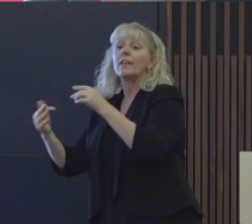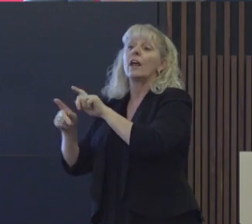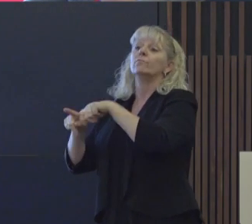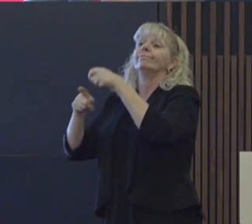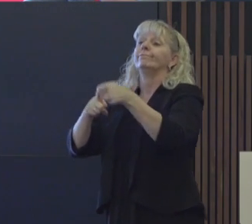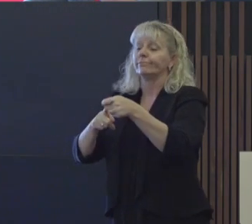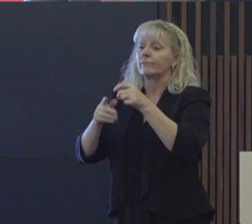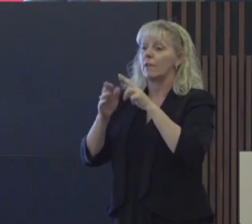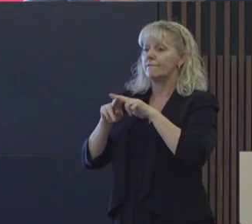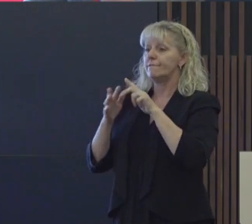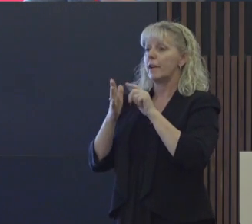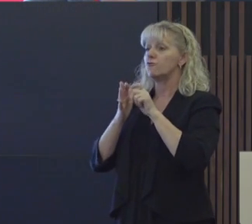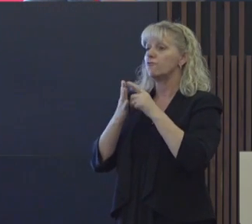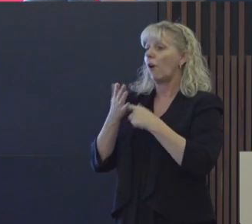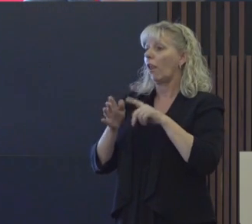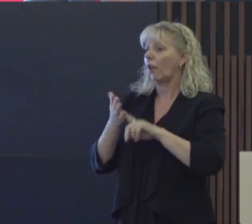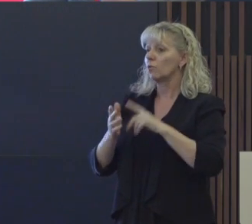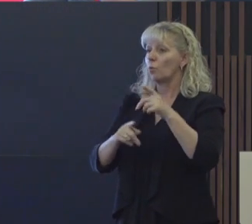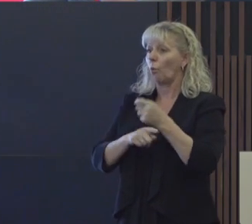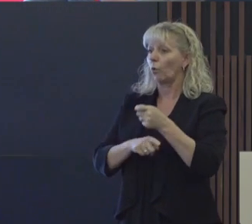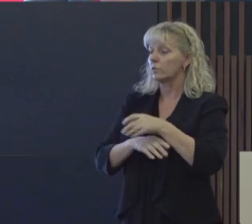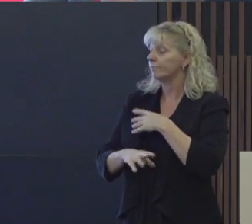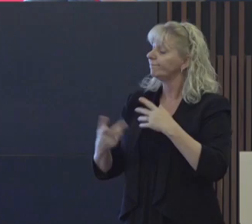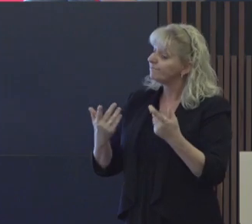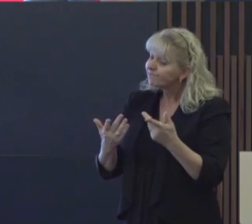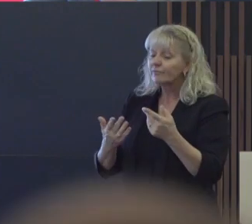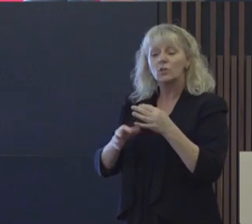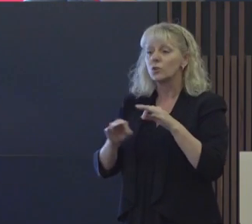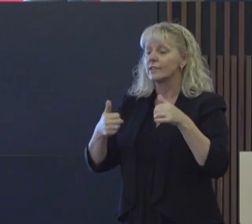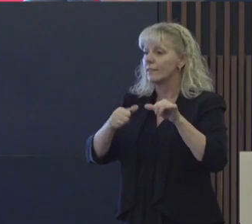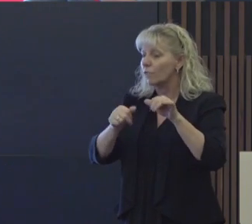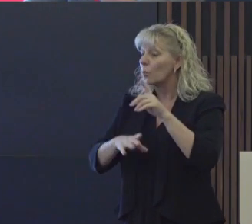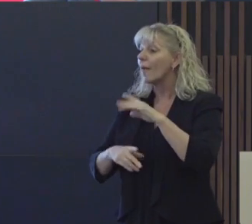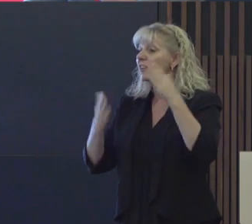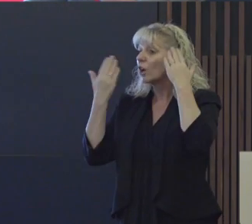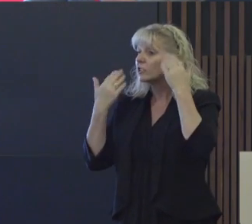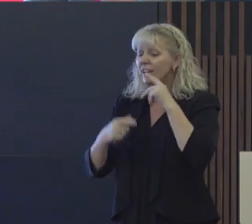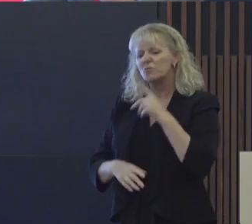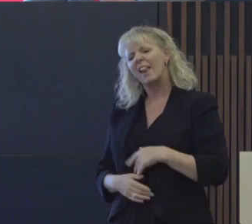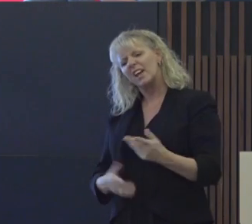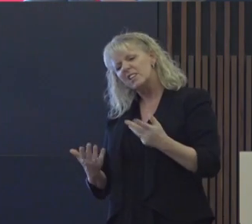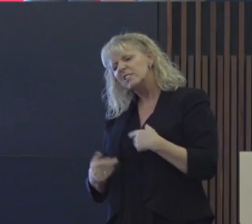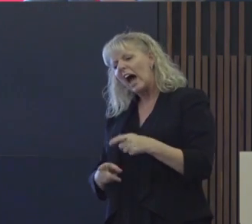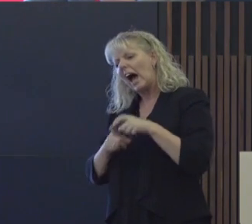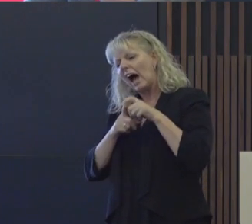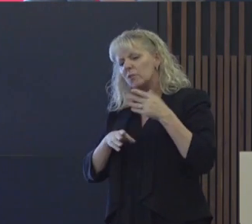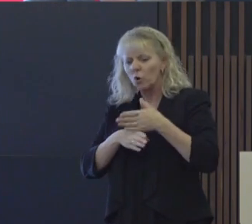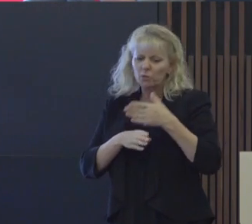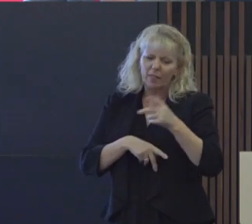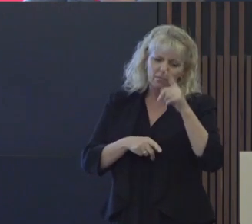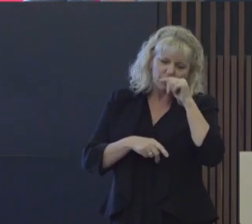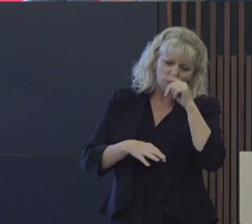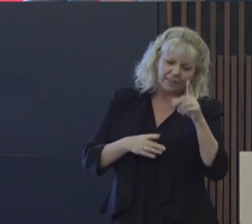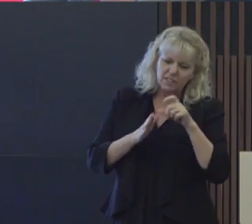first instance, we were unsuccessful, and his reaction was, well, it is hard working with people with disabilities,